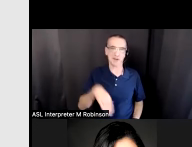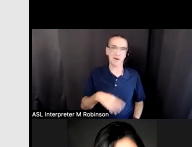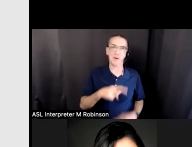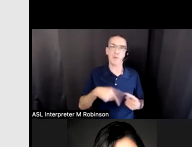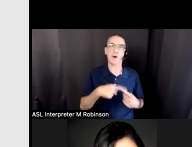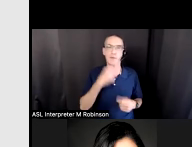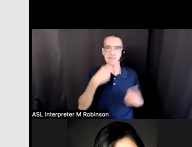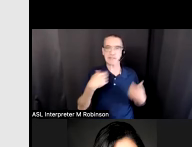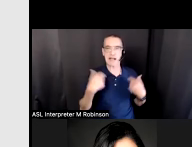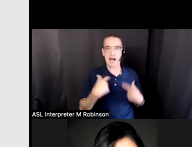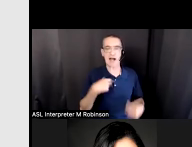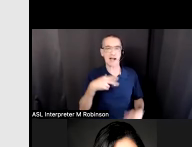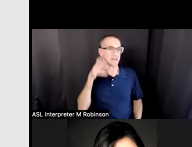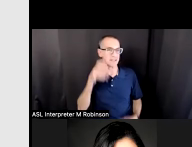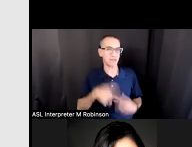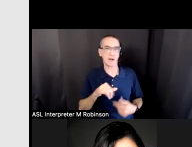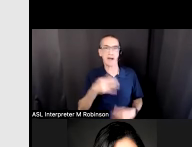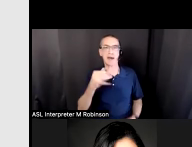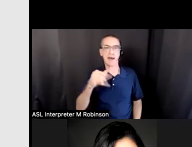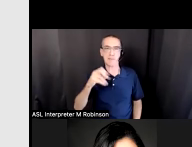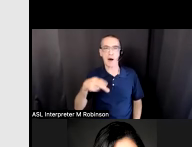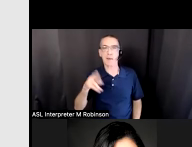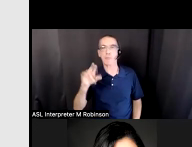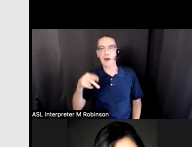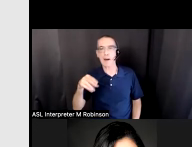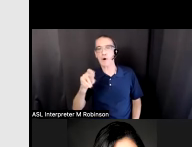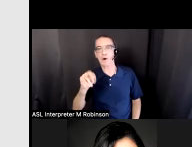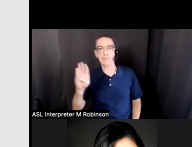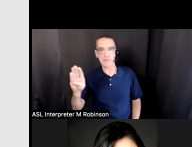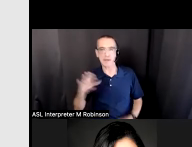was a teenager, I listened to like hip hop, rap, R&B music.